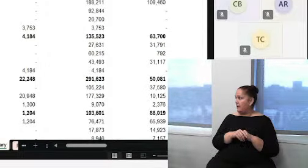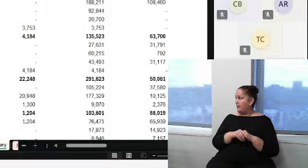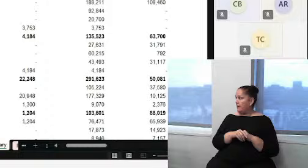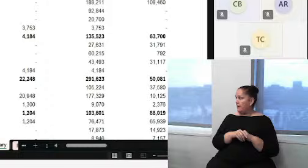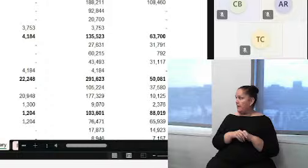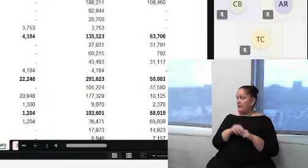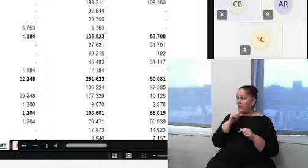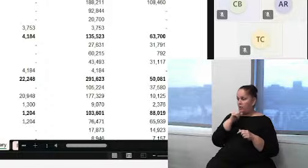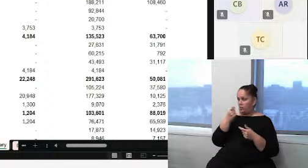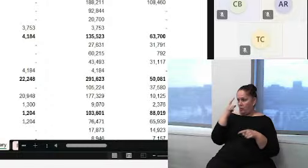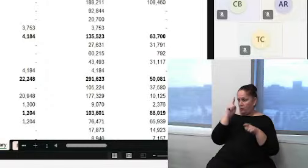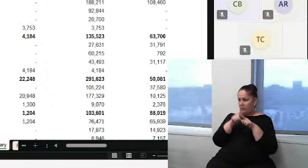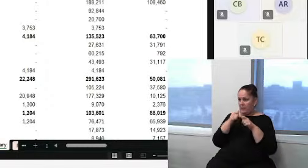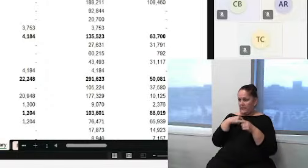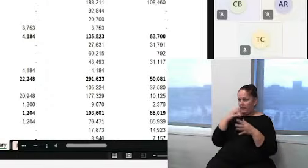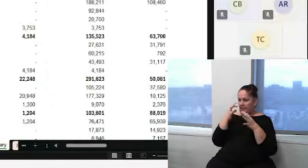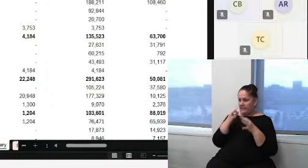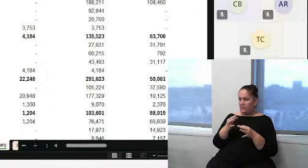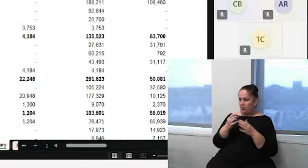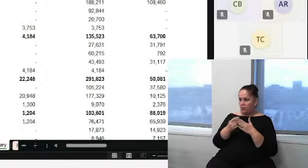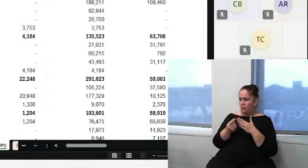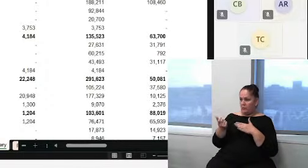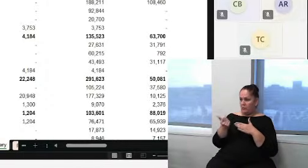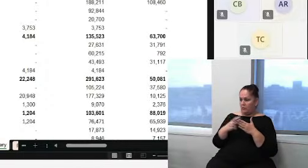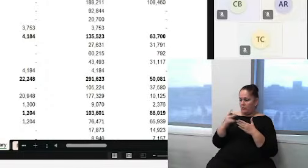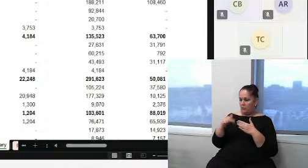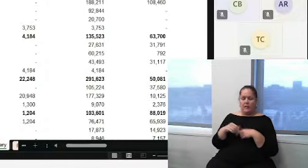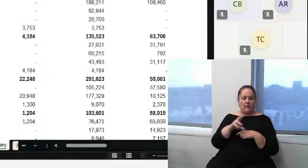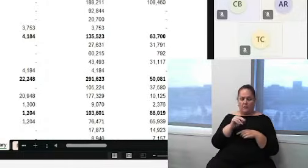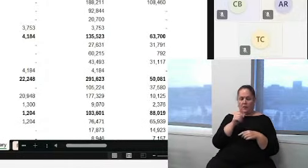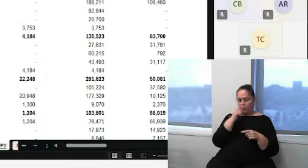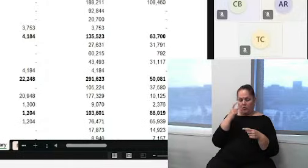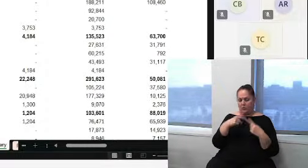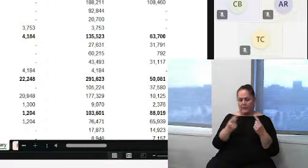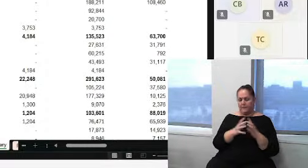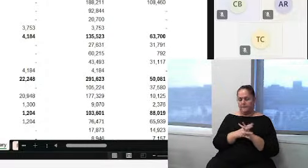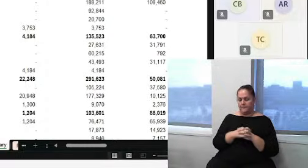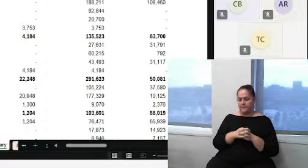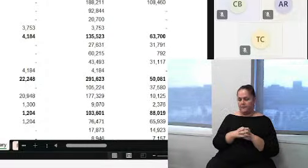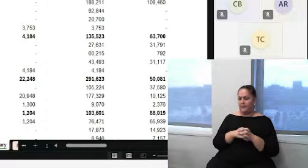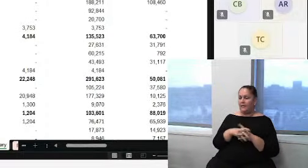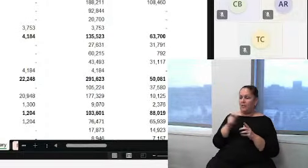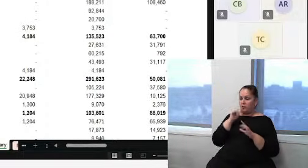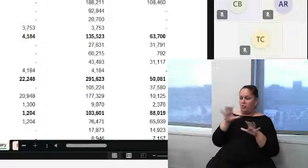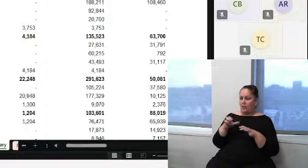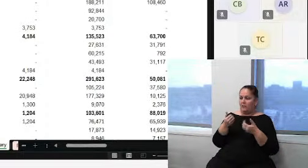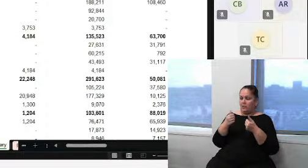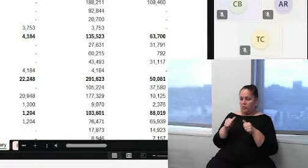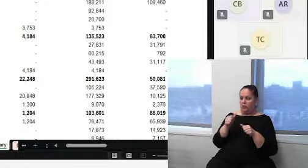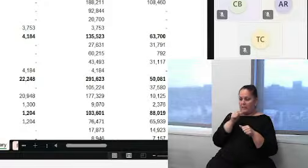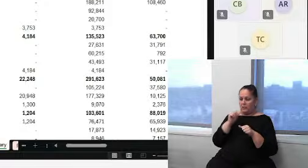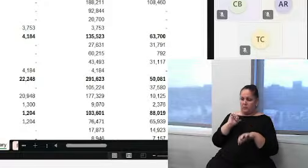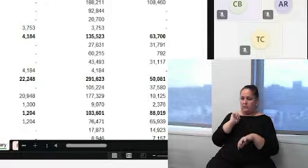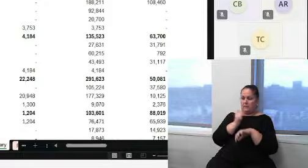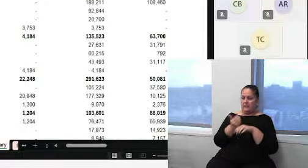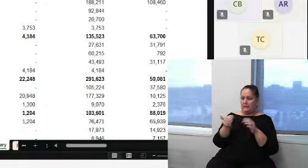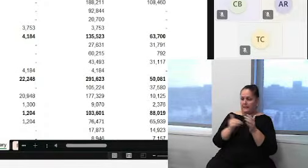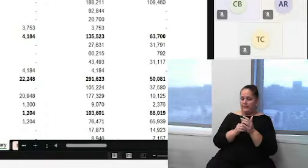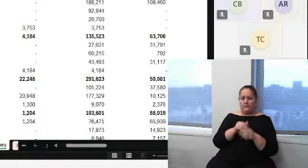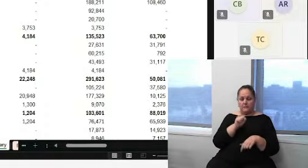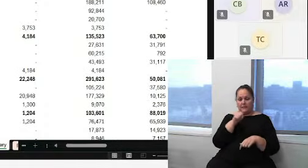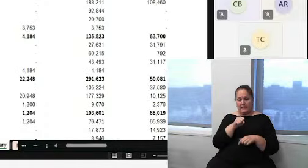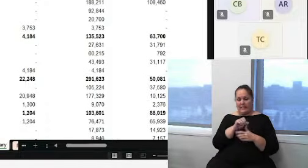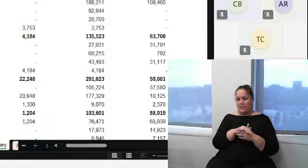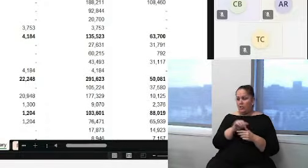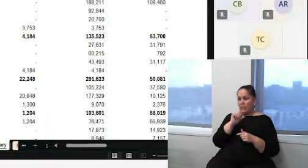Certainly could be. Yes. Yes. And you don't agree with the decision to remove those projects, right? I do not agree. Okay, so you're